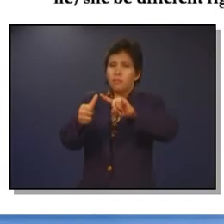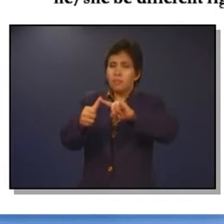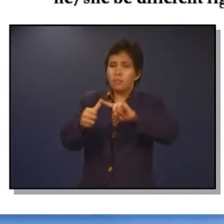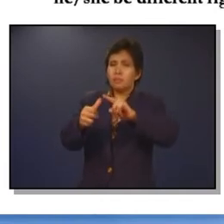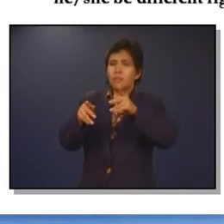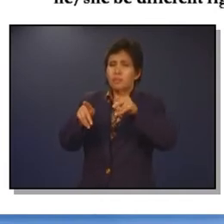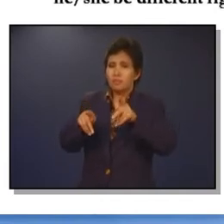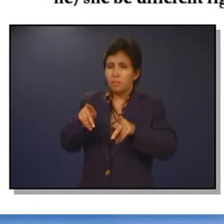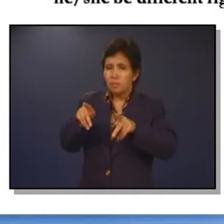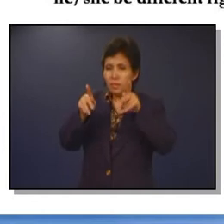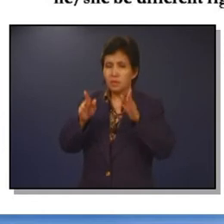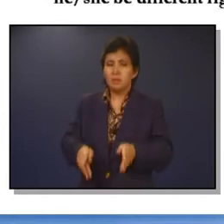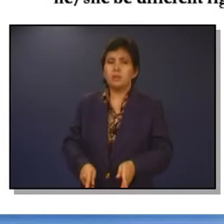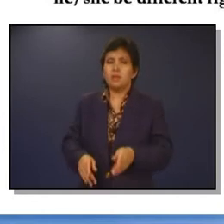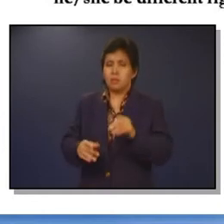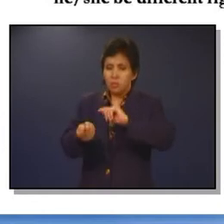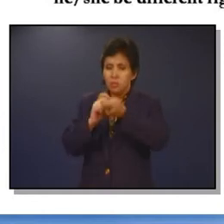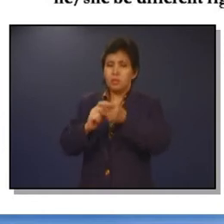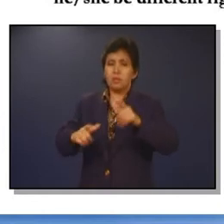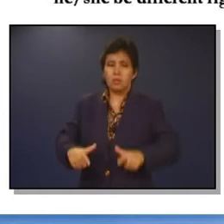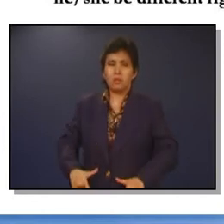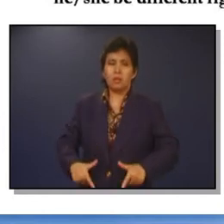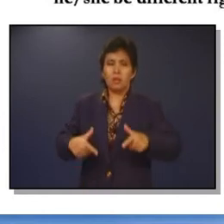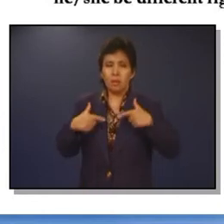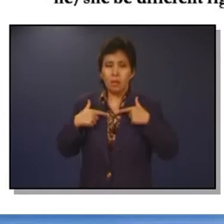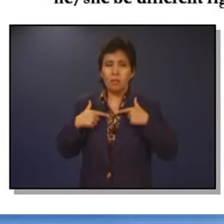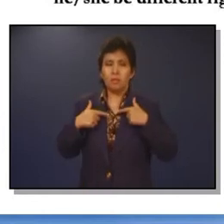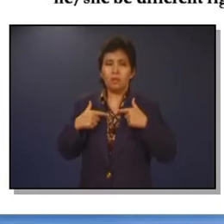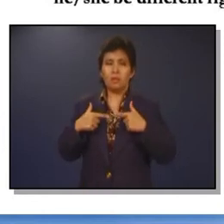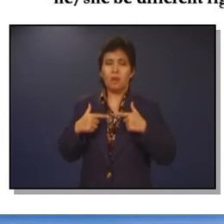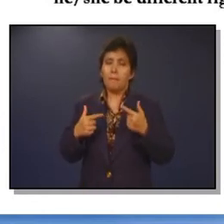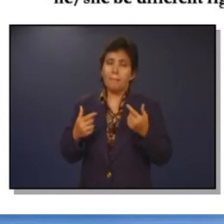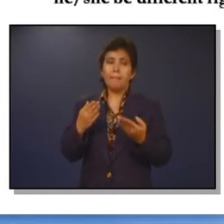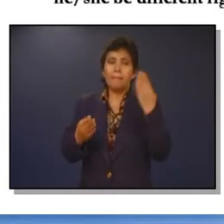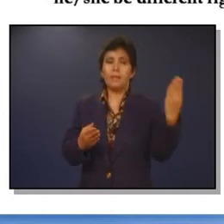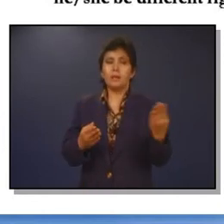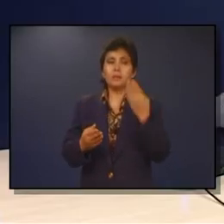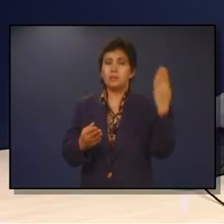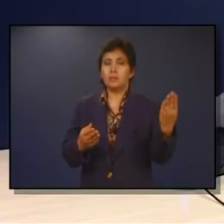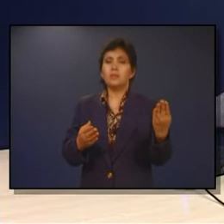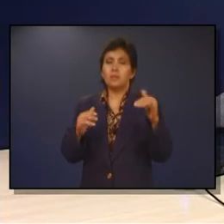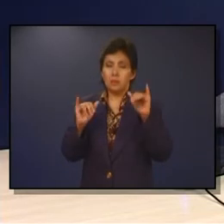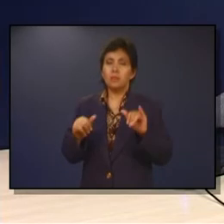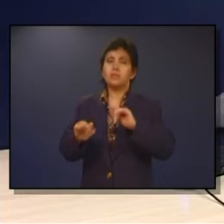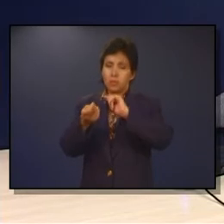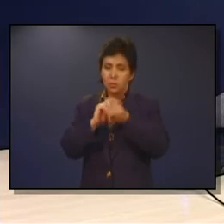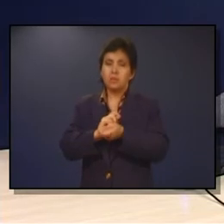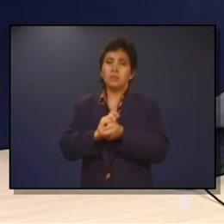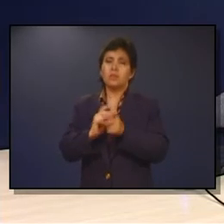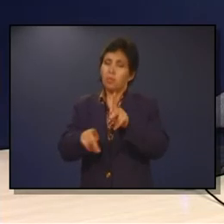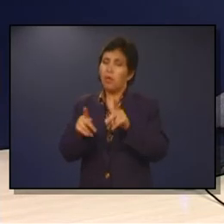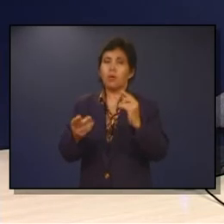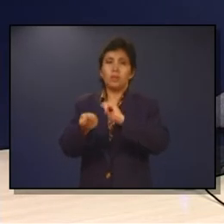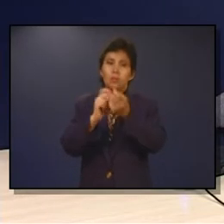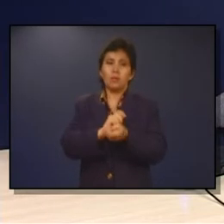Now, if this person has changed in his or her life, would he or she be different right now? Mostly, it does. People do